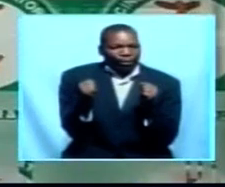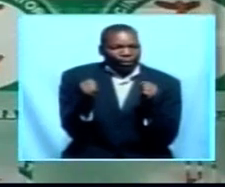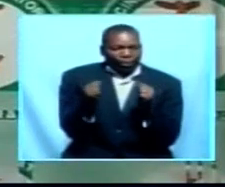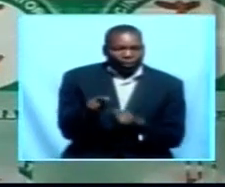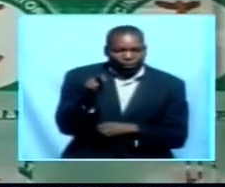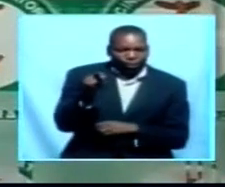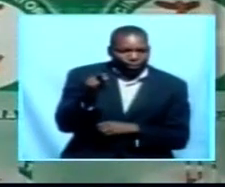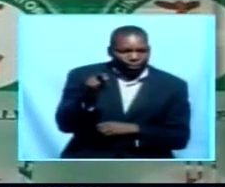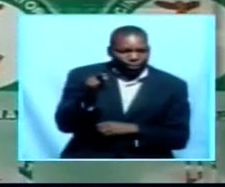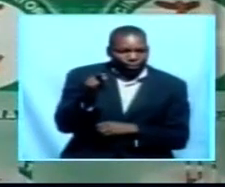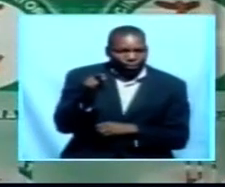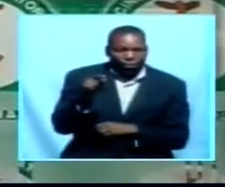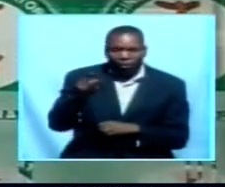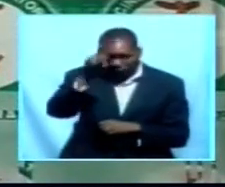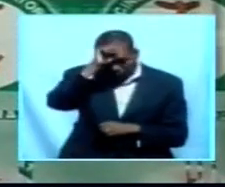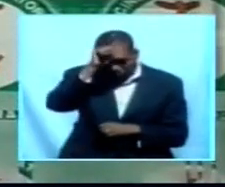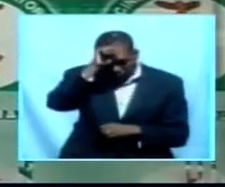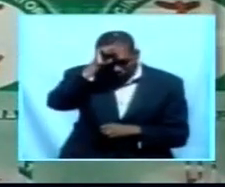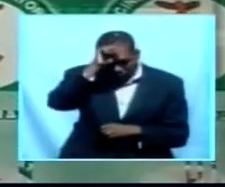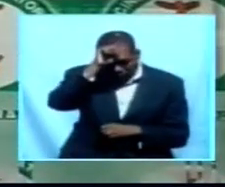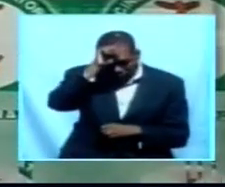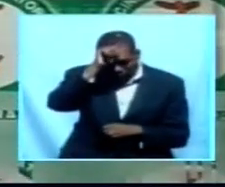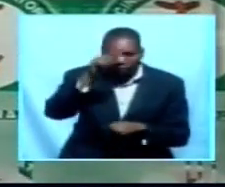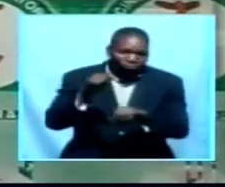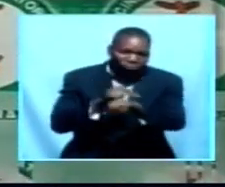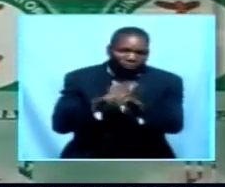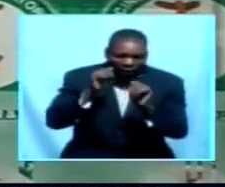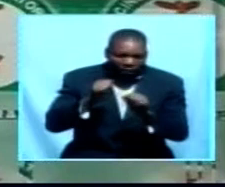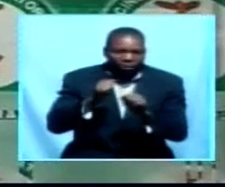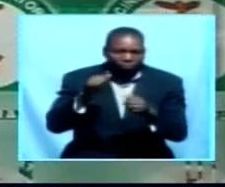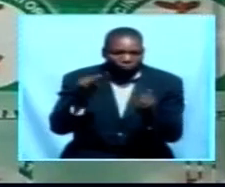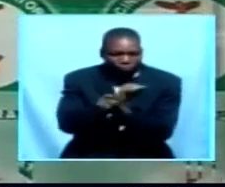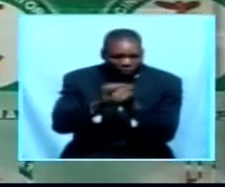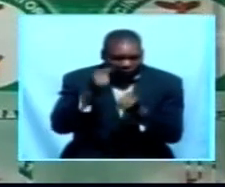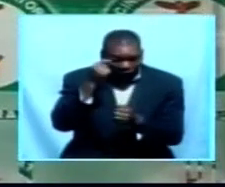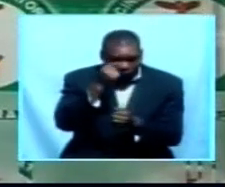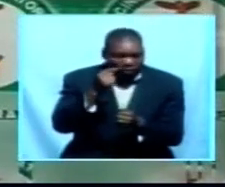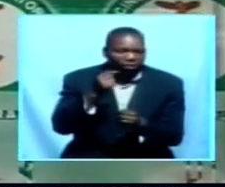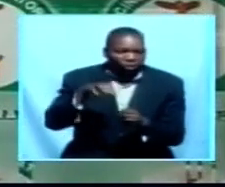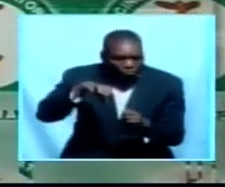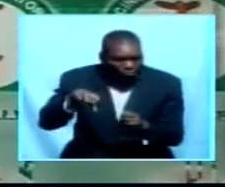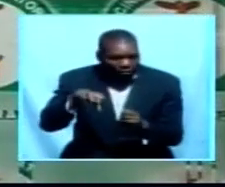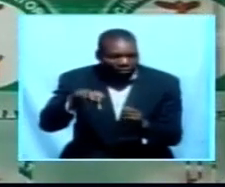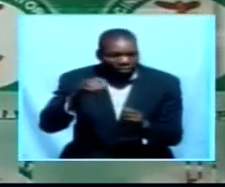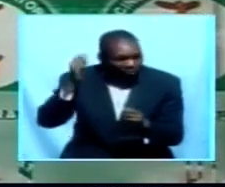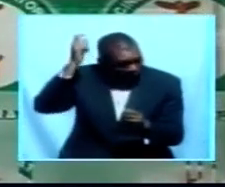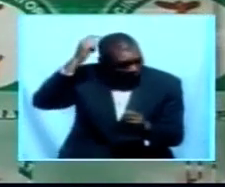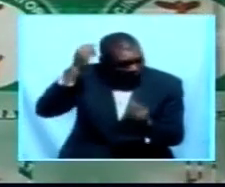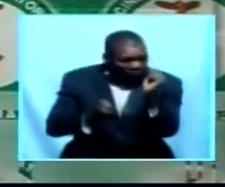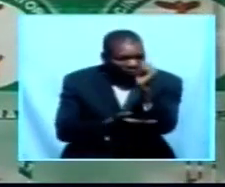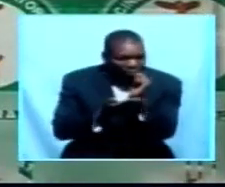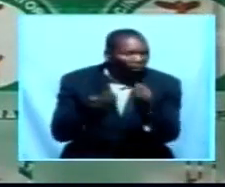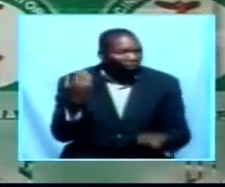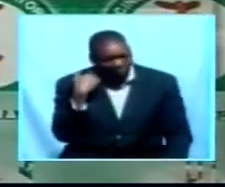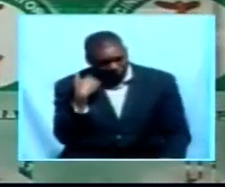which is also known as Germany measles, can cause cataracts and affect brain development in children. Dr. Mwiche has since